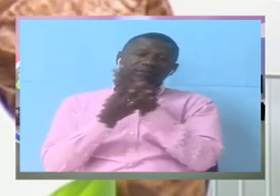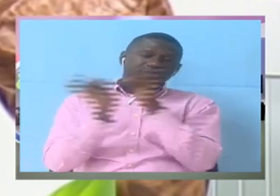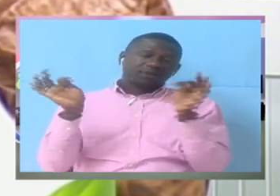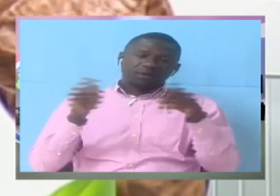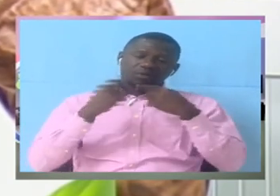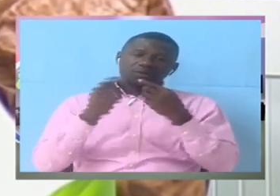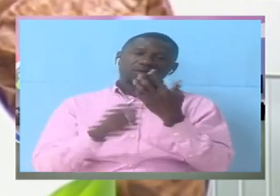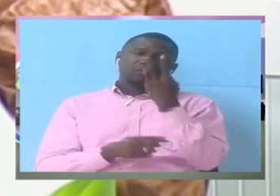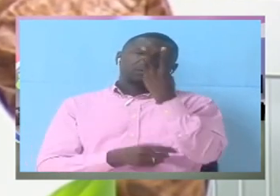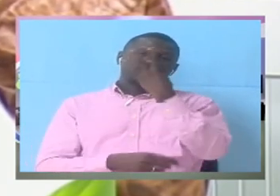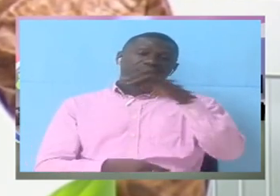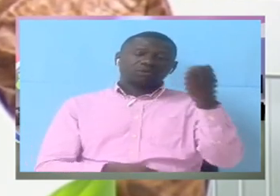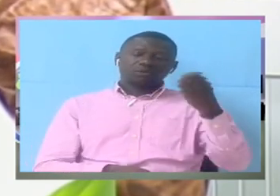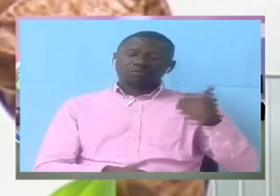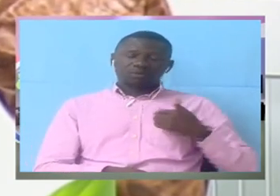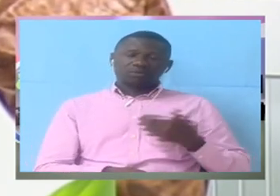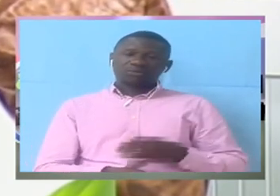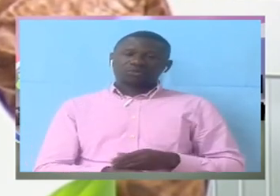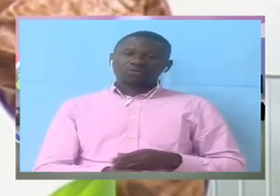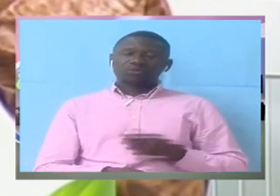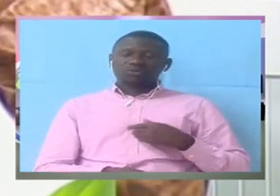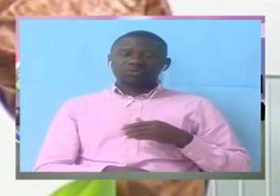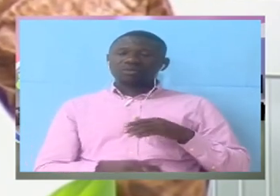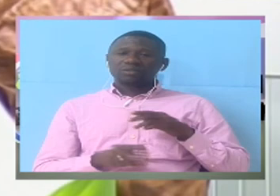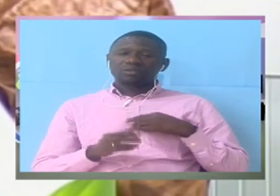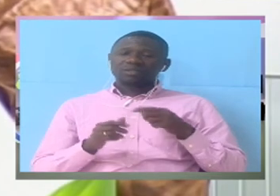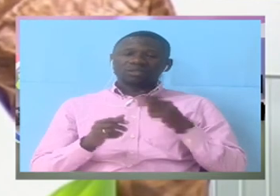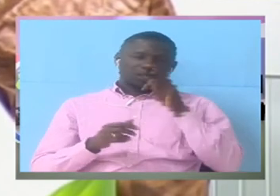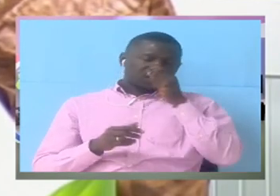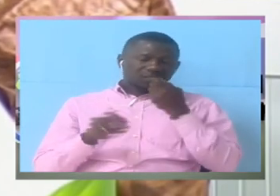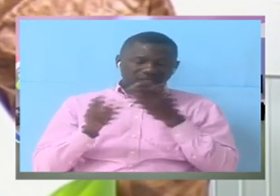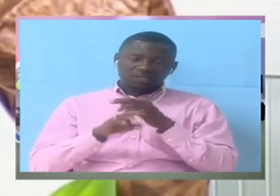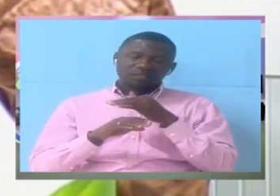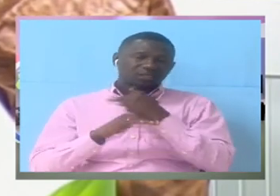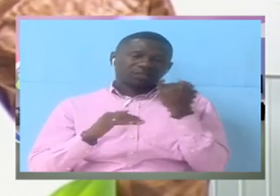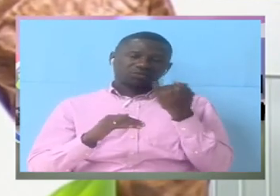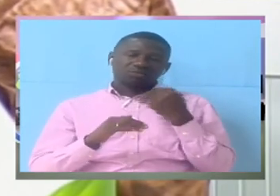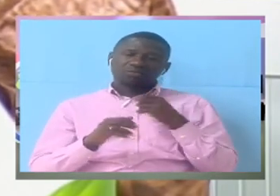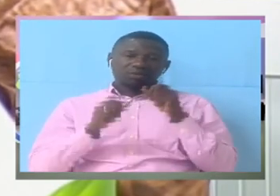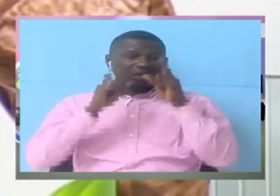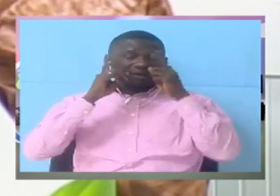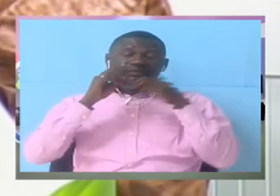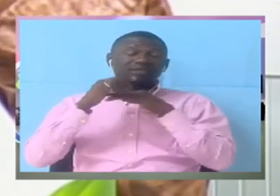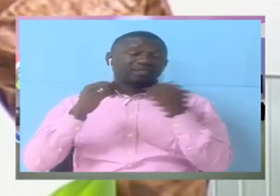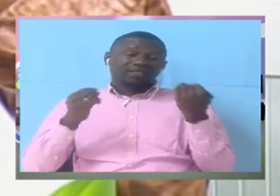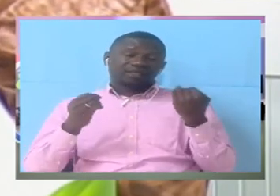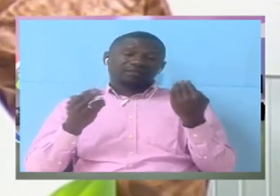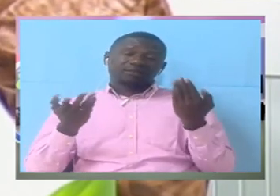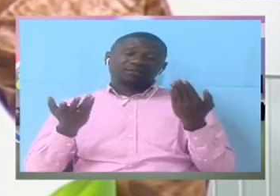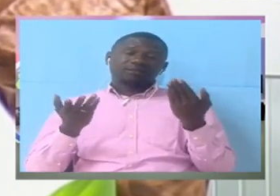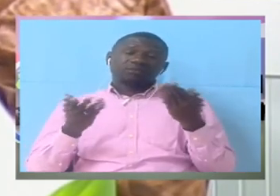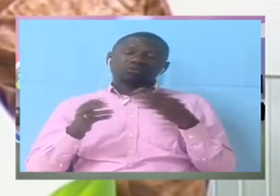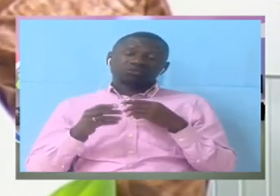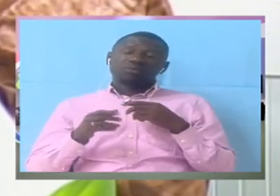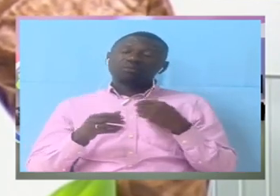300 people and more he released. Some were on the death sentence, some life sentence,